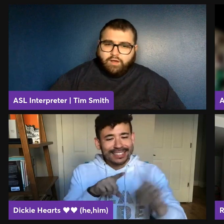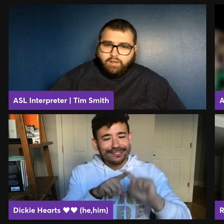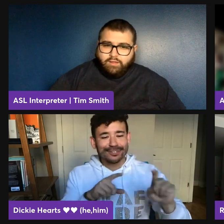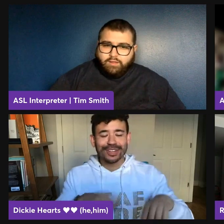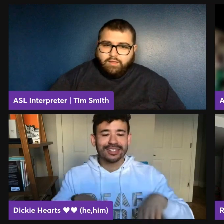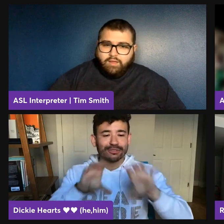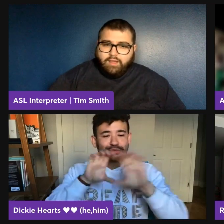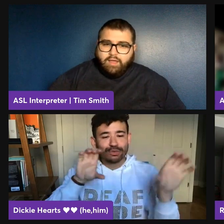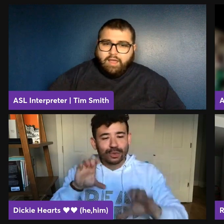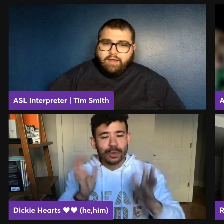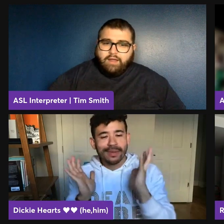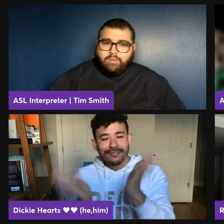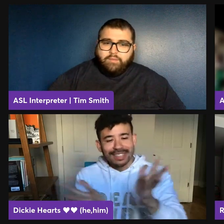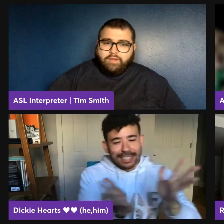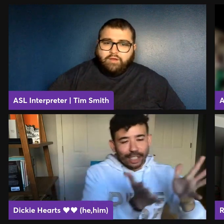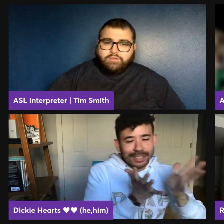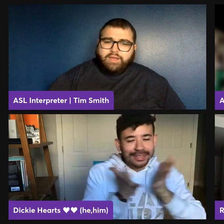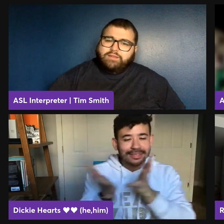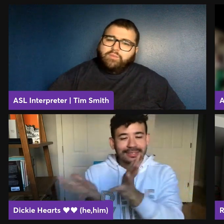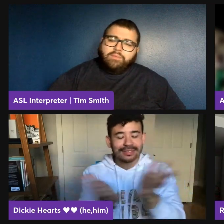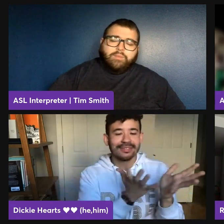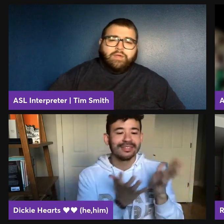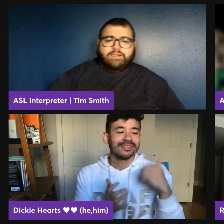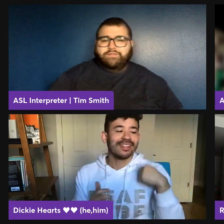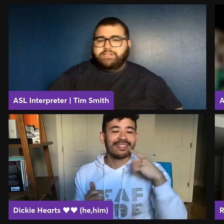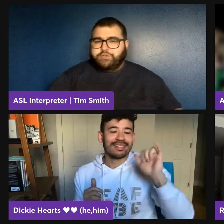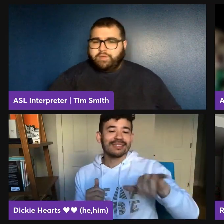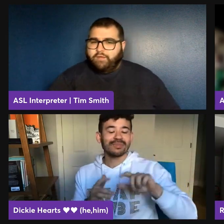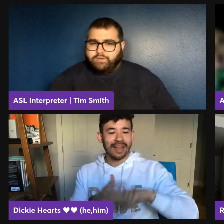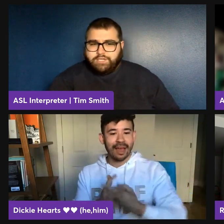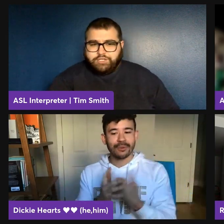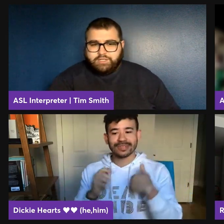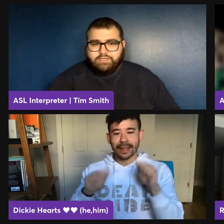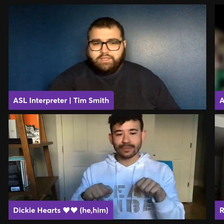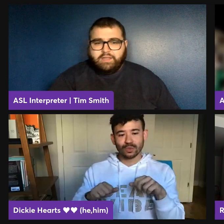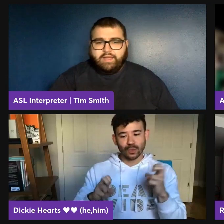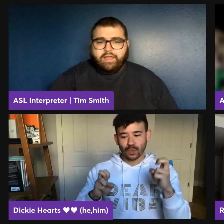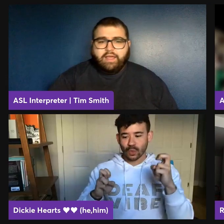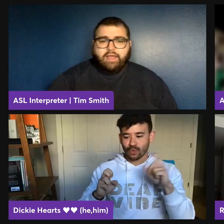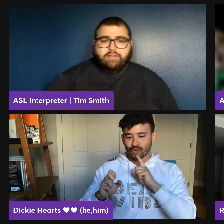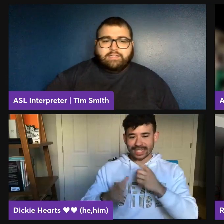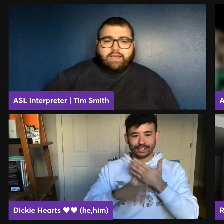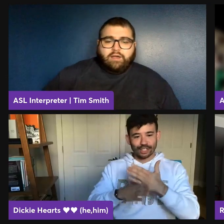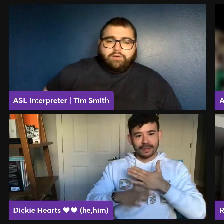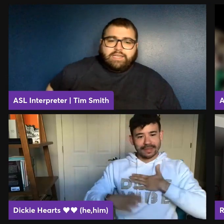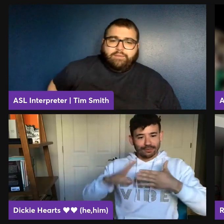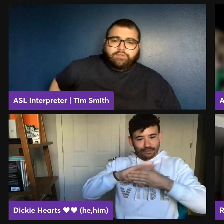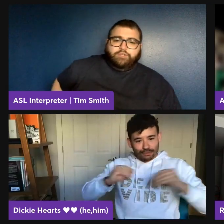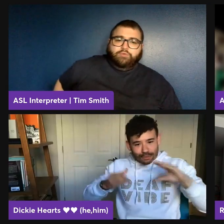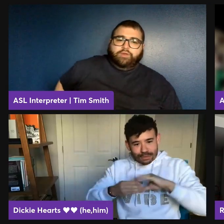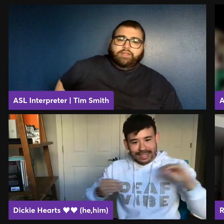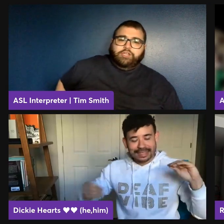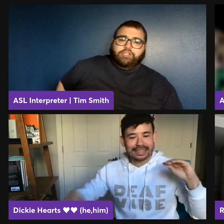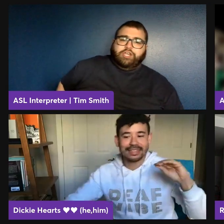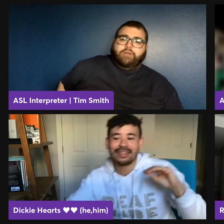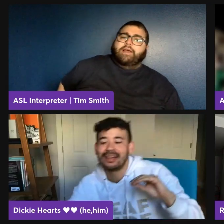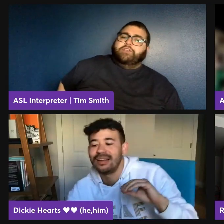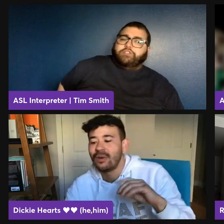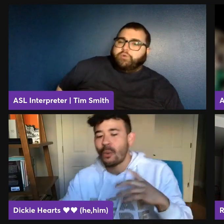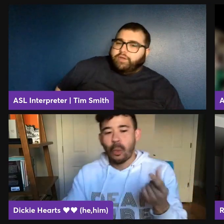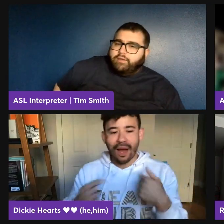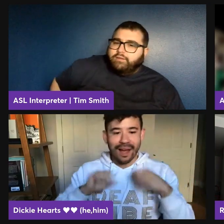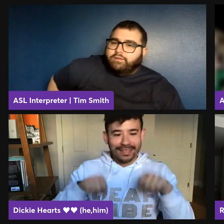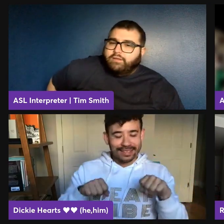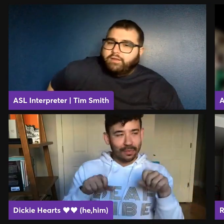last fall. And I remember we had different Zoom conversations, and like that's how I was able to really share